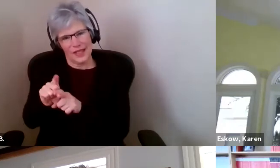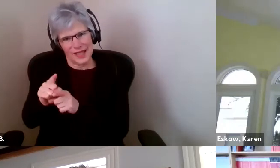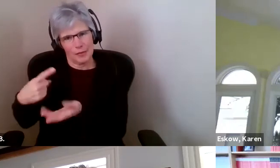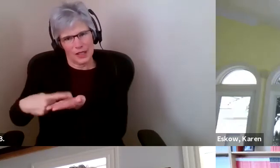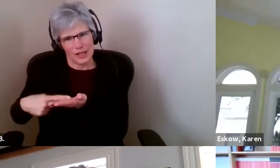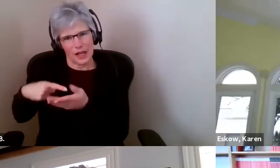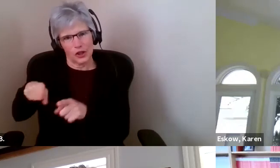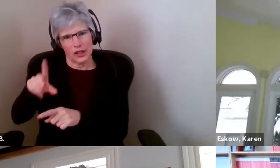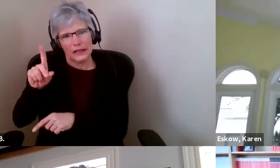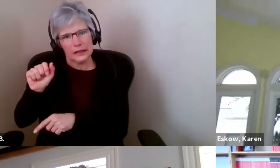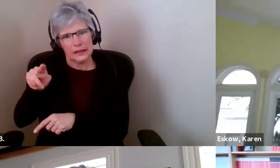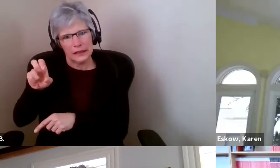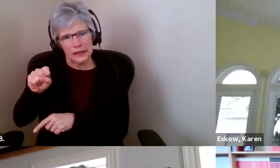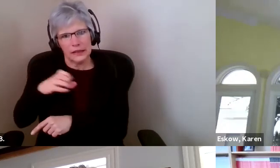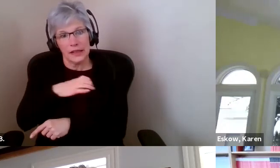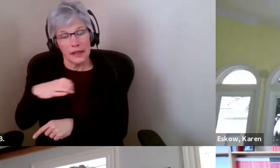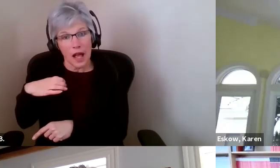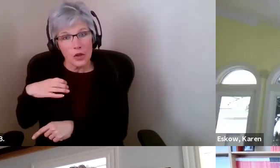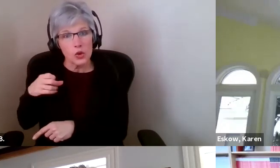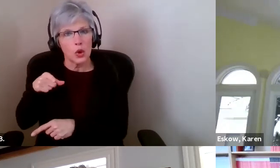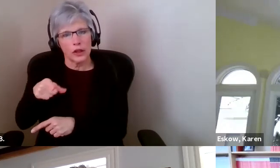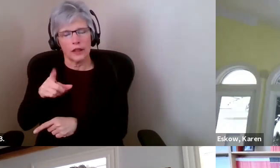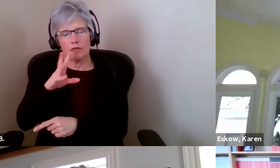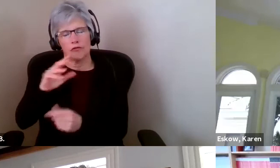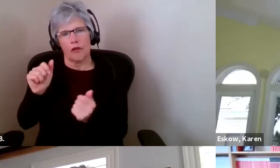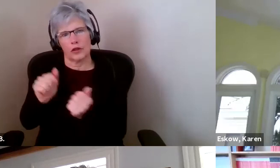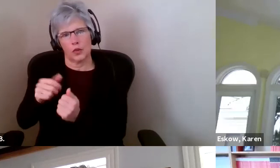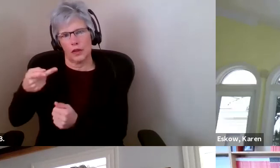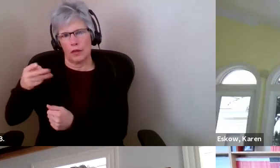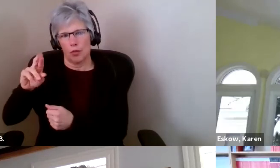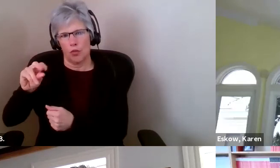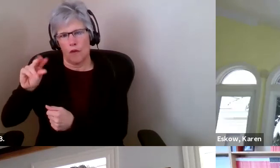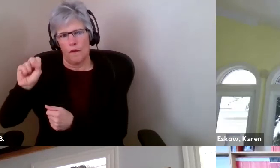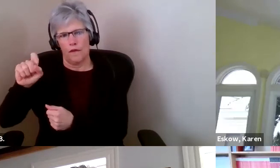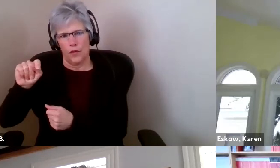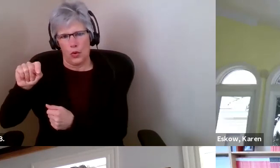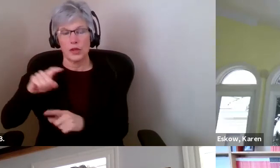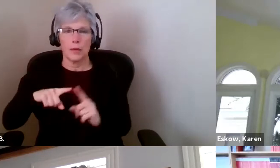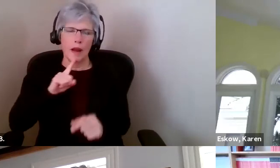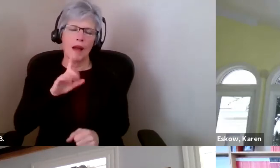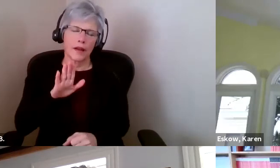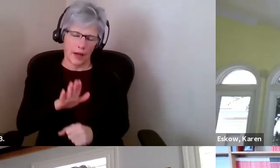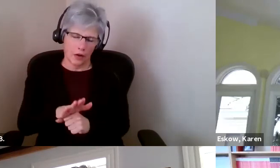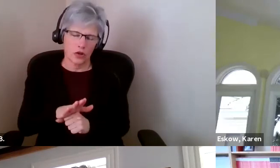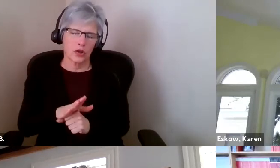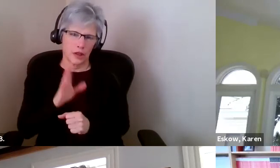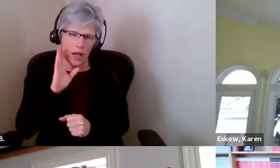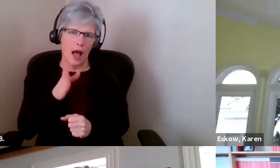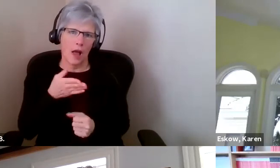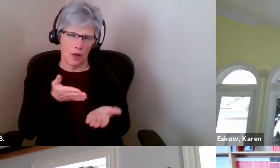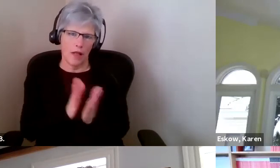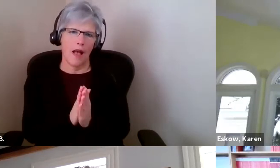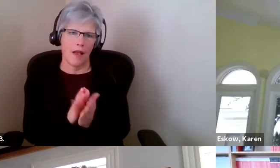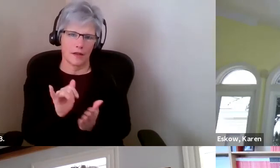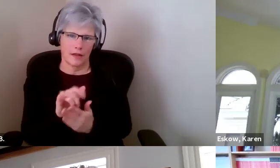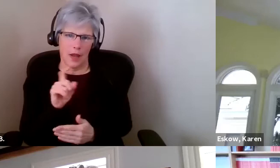Council or when he speaks to Dr. Perot, whichever one happens first. But I can guarantee you that that is a question I'm gonna ask today